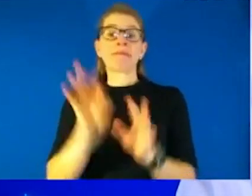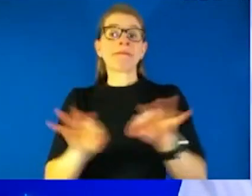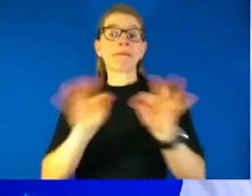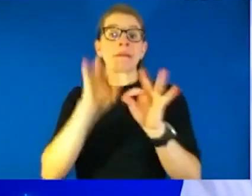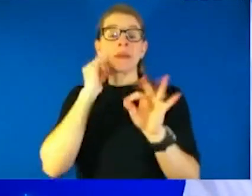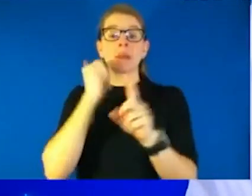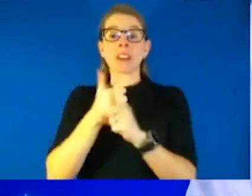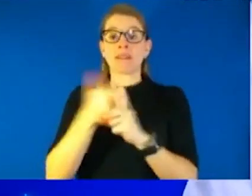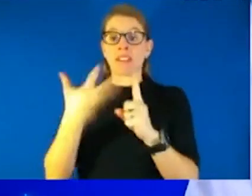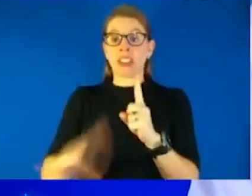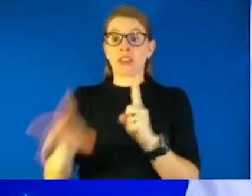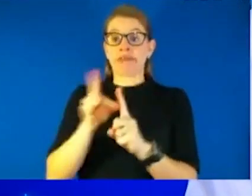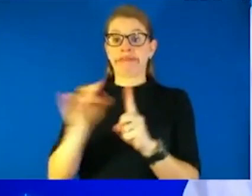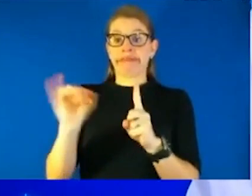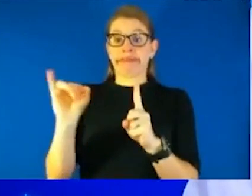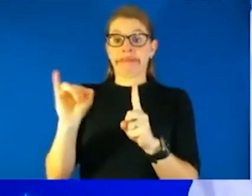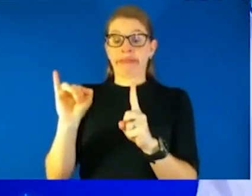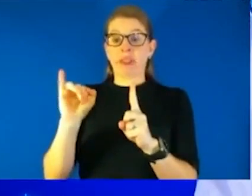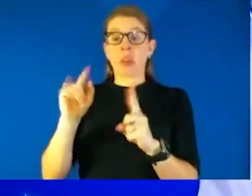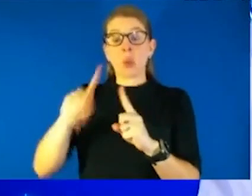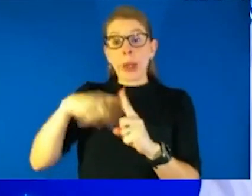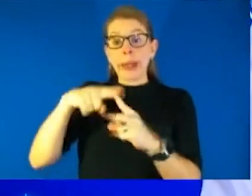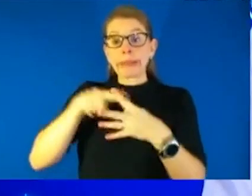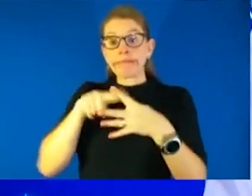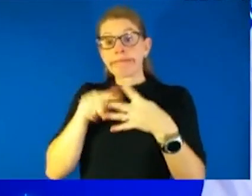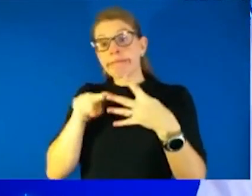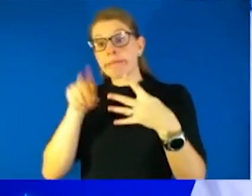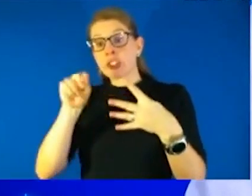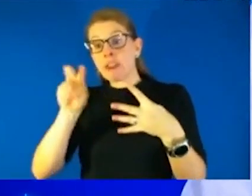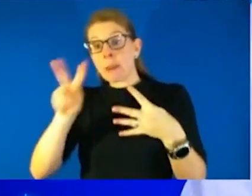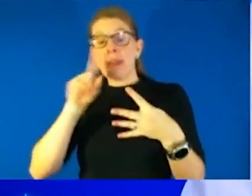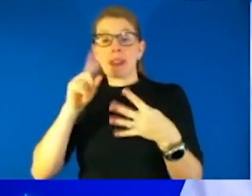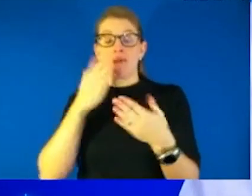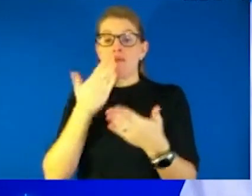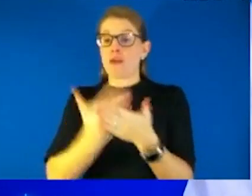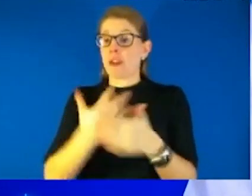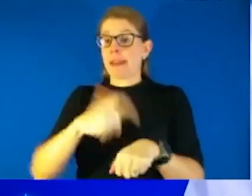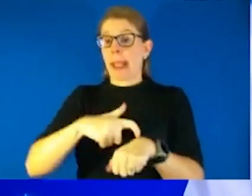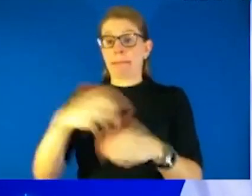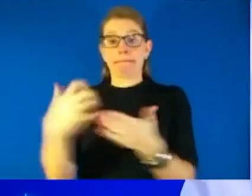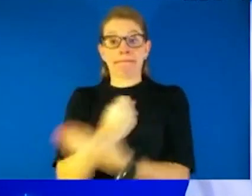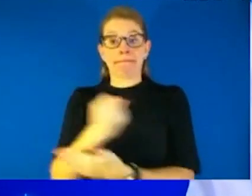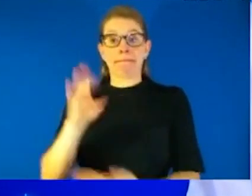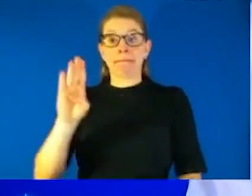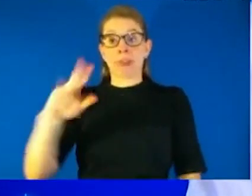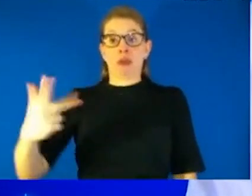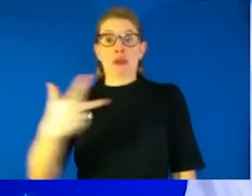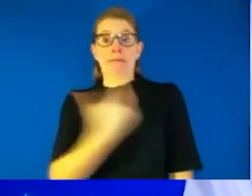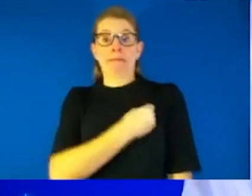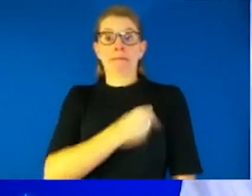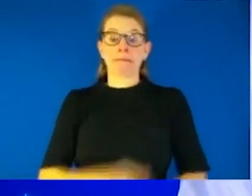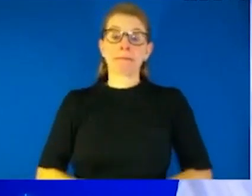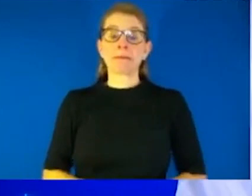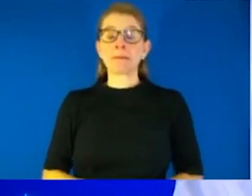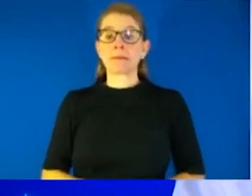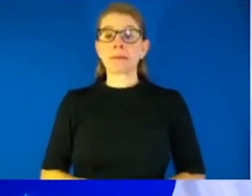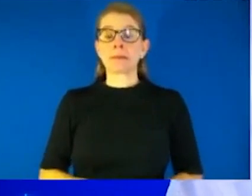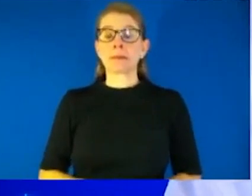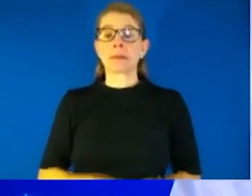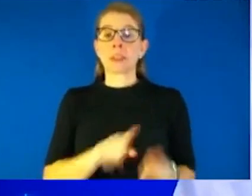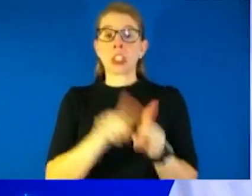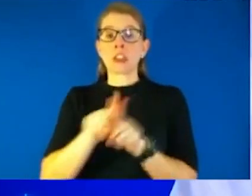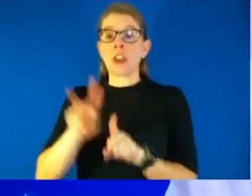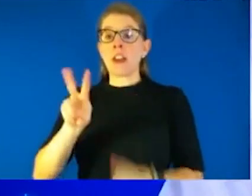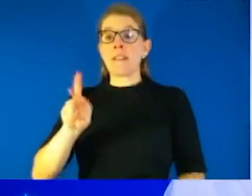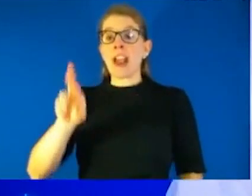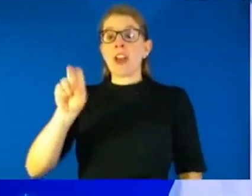infected in November, it's a good time to go get your booster. And also a little bit on the point of the virus and what we